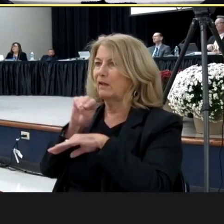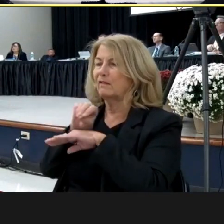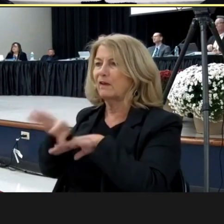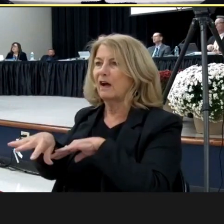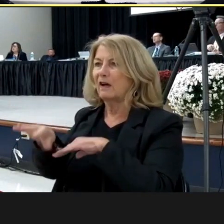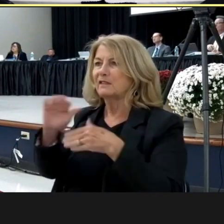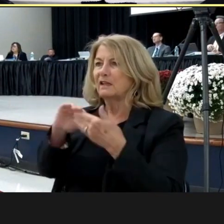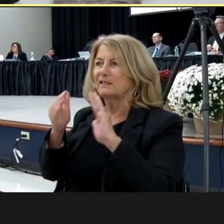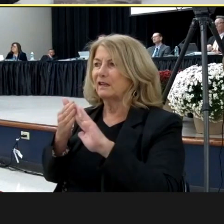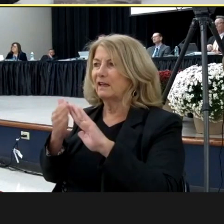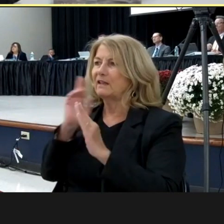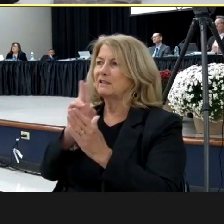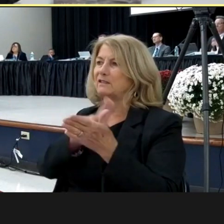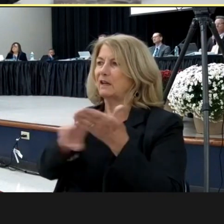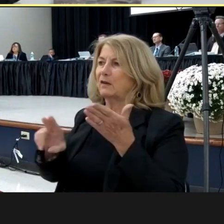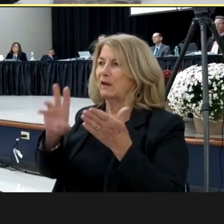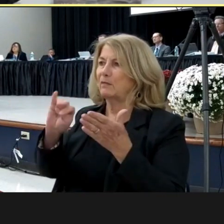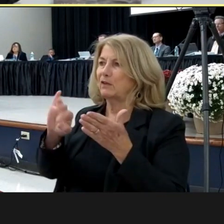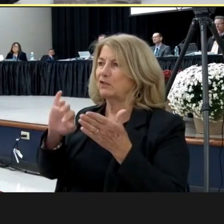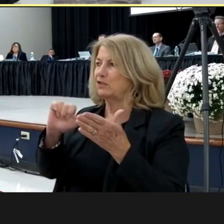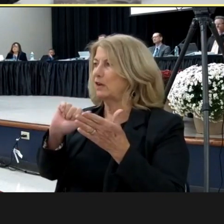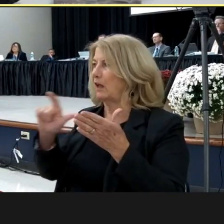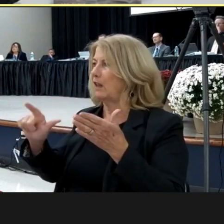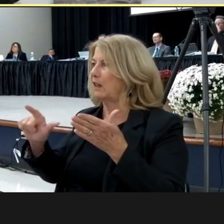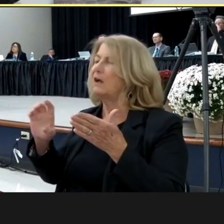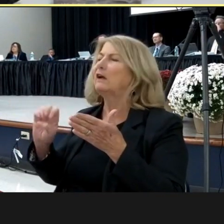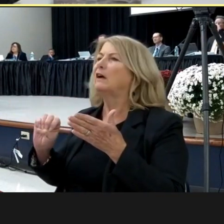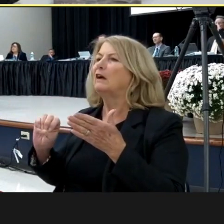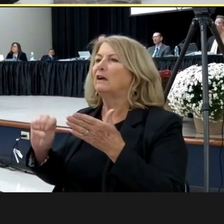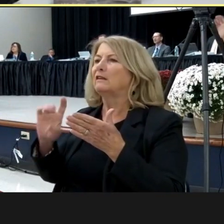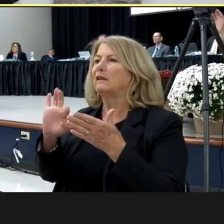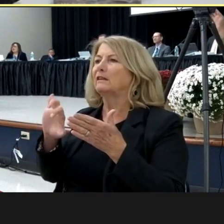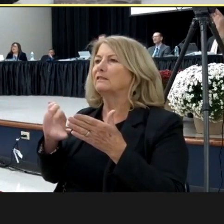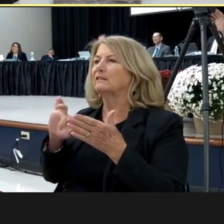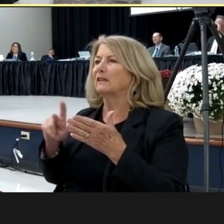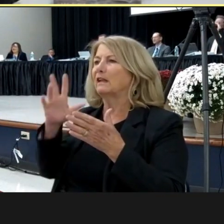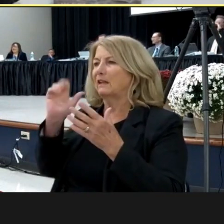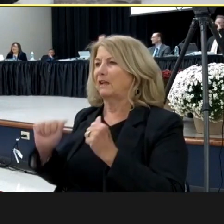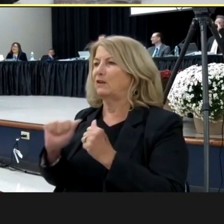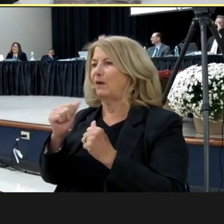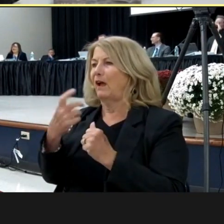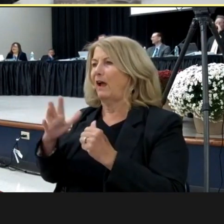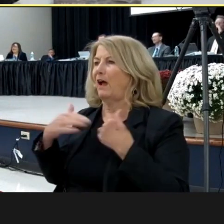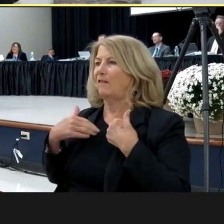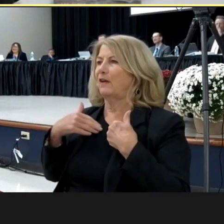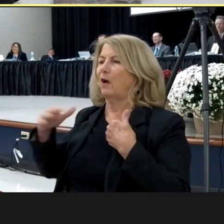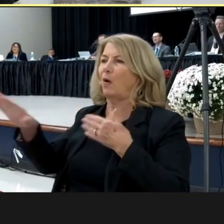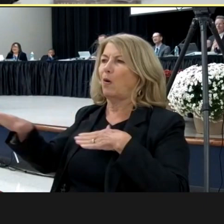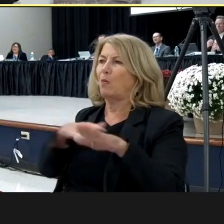Secretary Michelle Hicks. Can somebody cue up the walk-up music for Michelle?